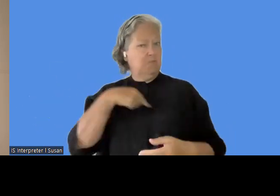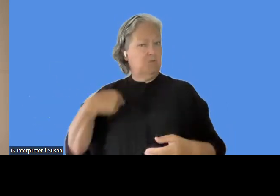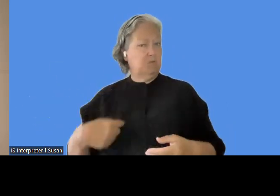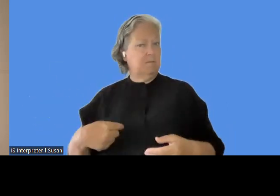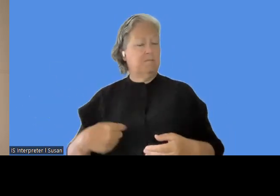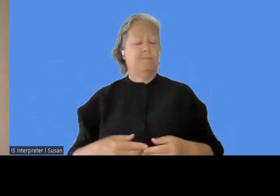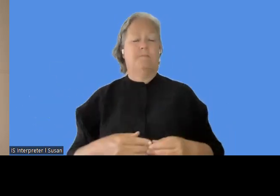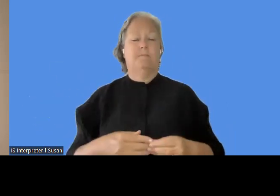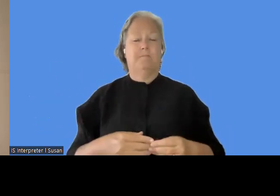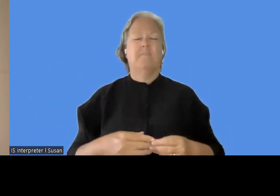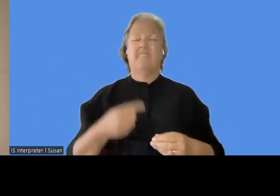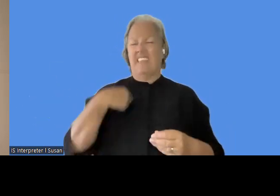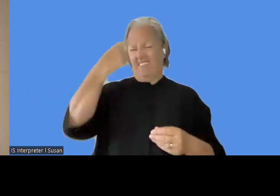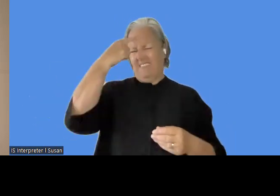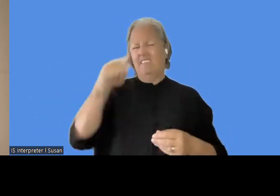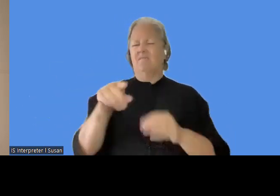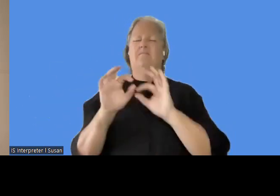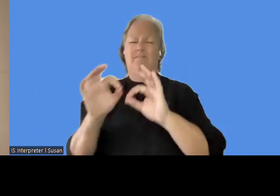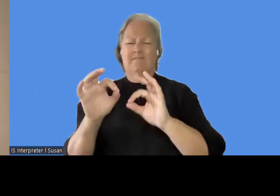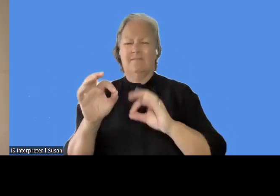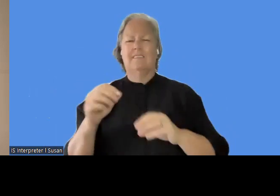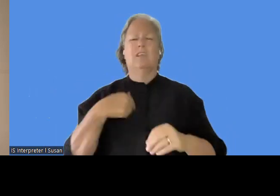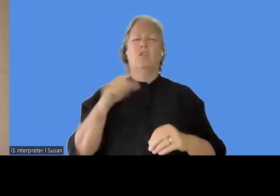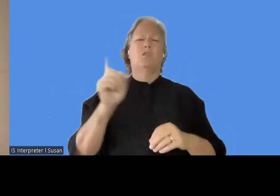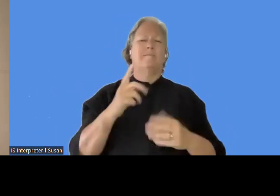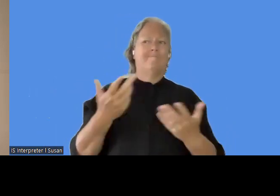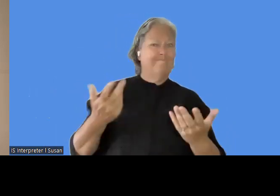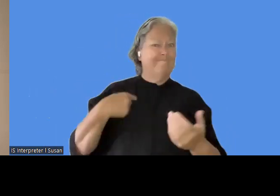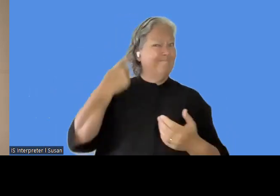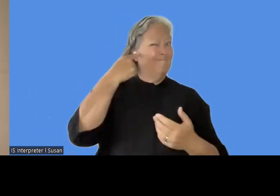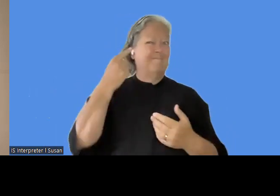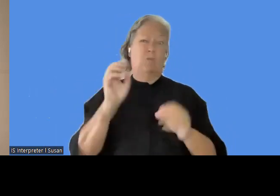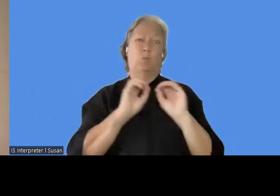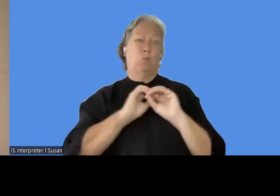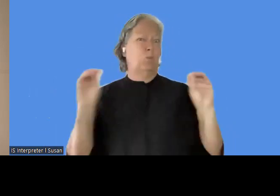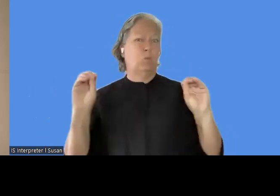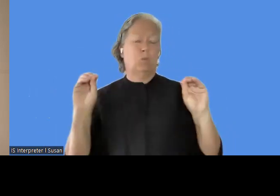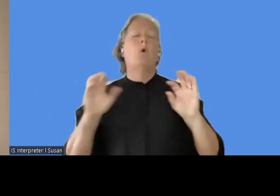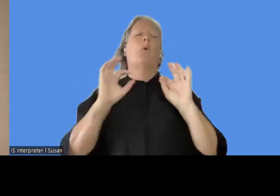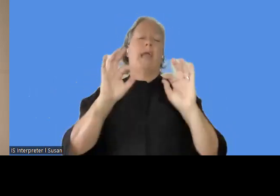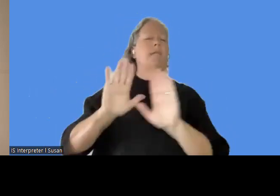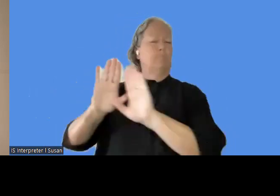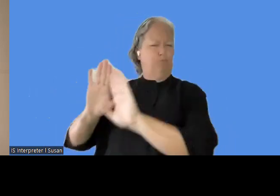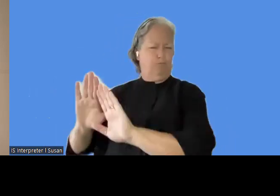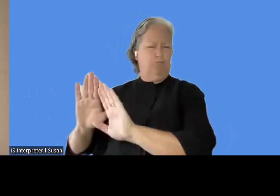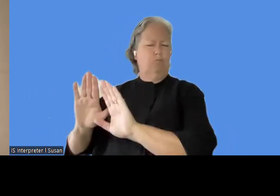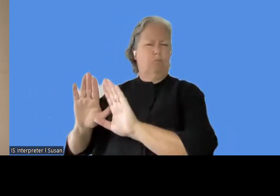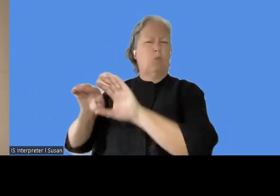I think that would be good because we cannot reach anything. Perfect. Thank you. Thank you. So